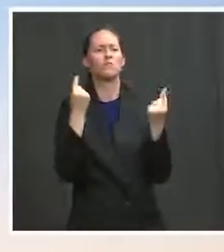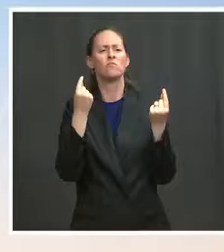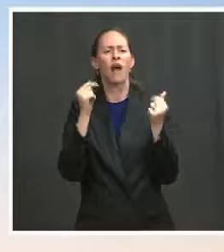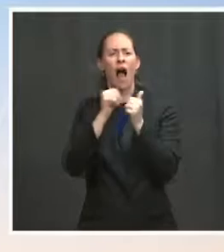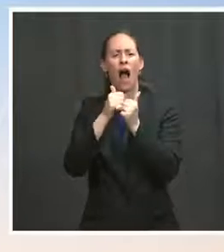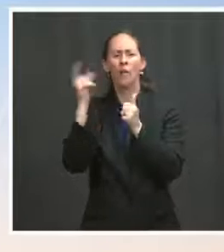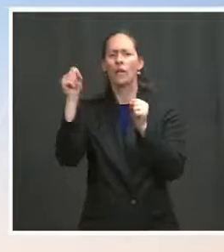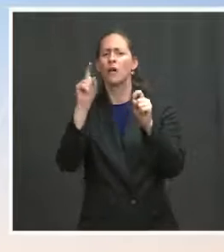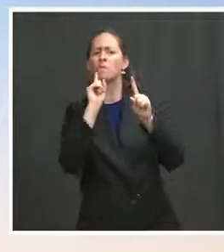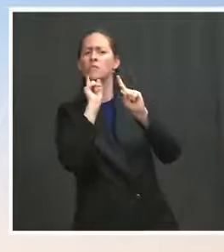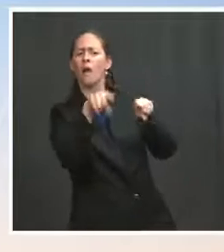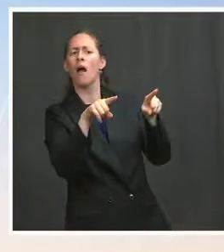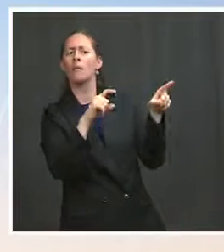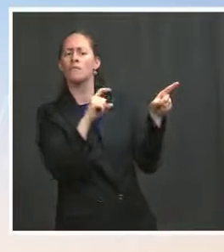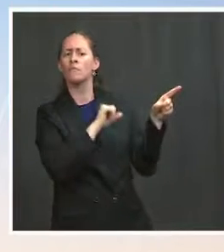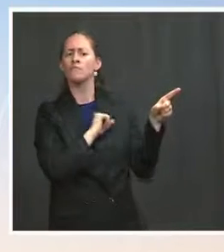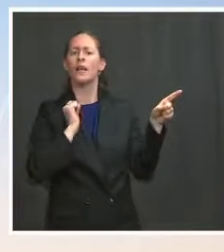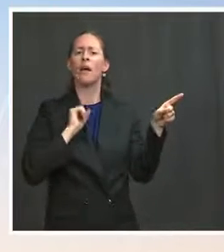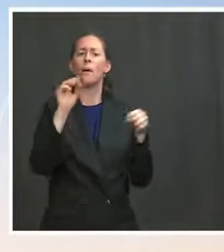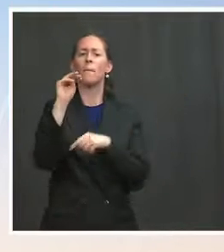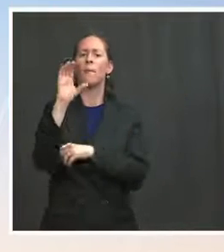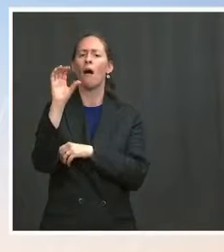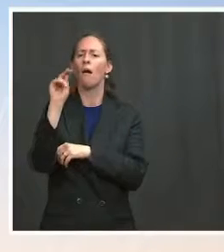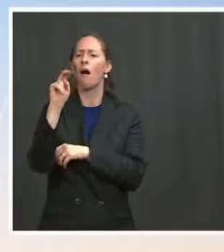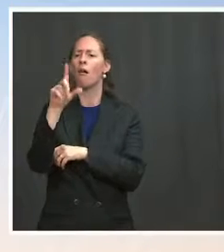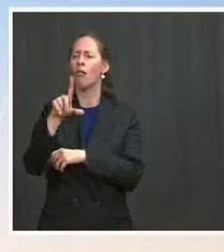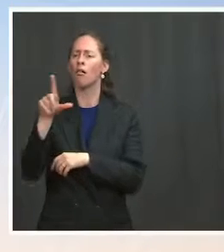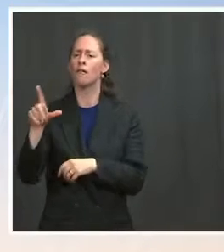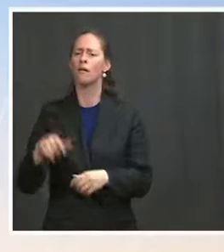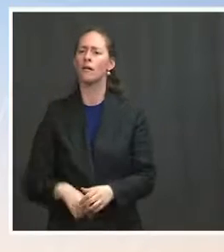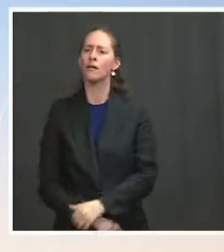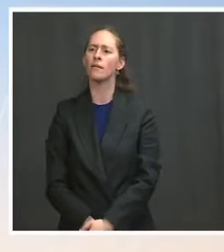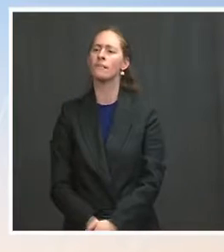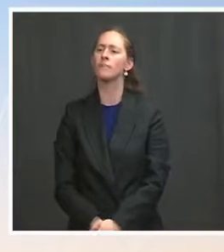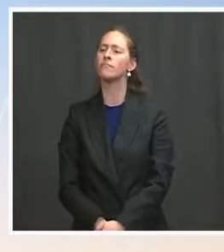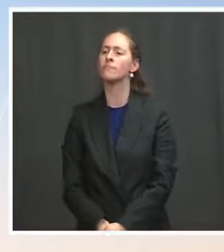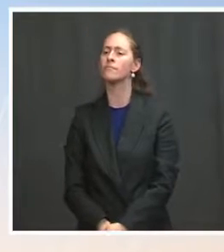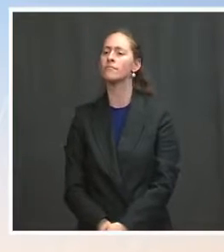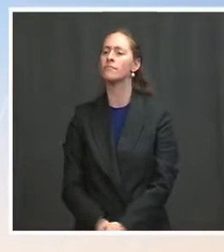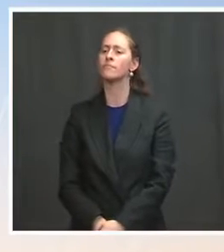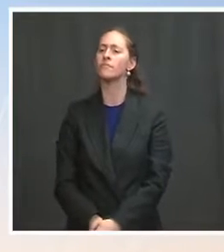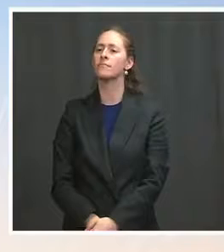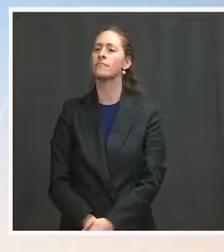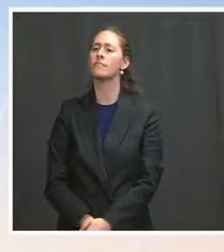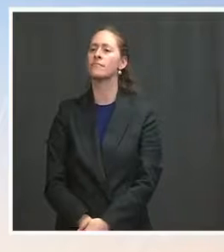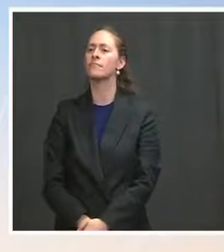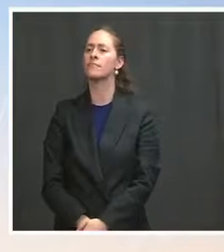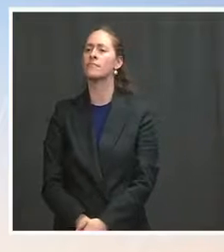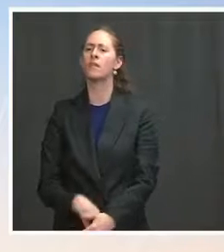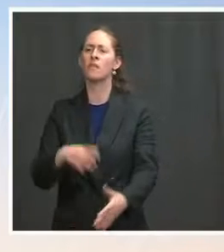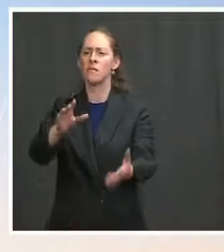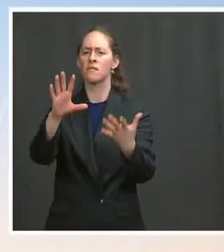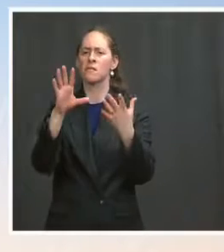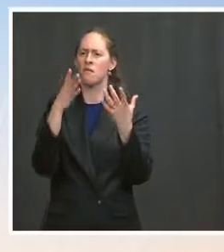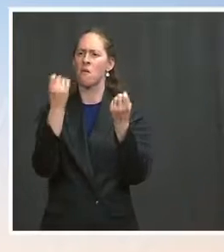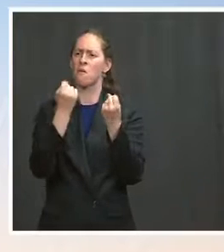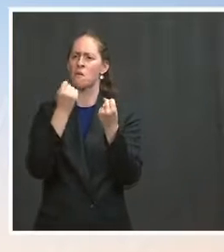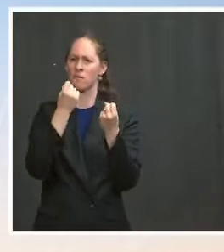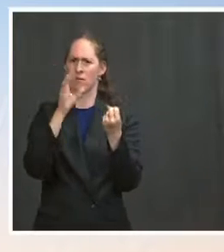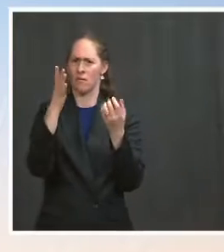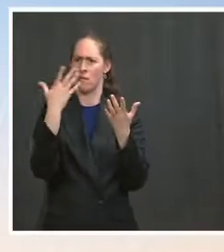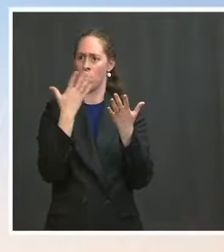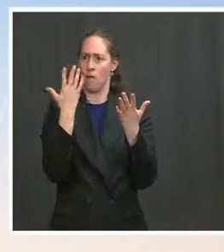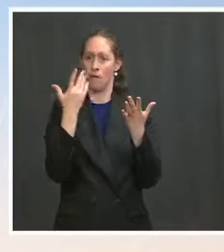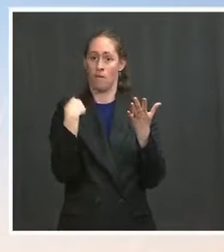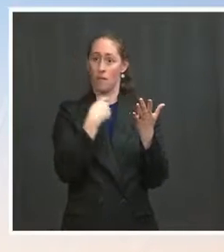on that? I would first say it's important to take a step back and remember what we inherited. One, the lowest number of U.S. and partner